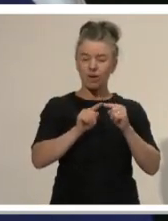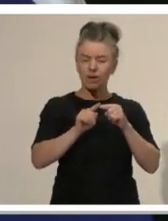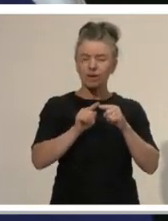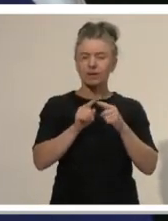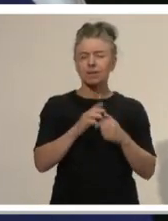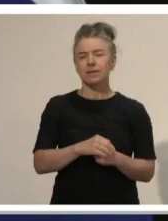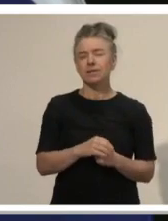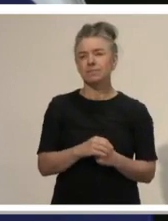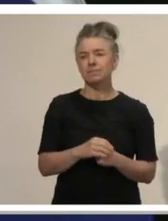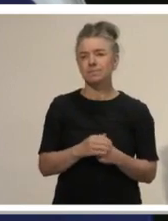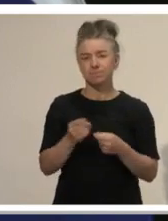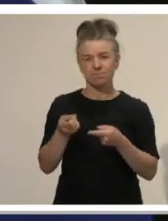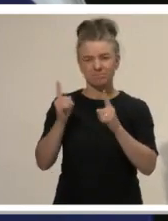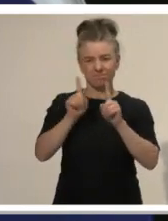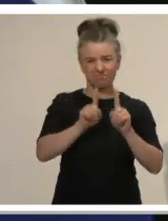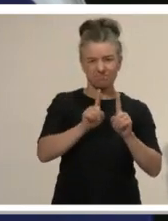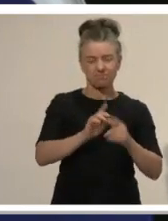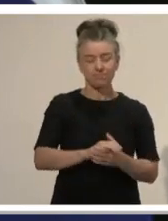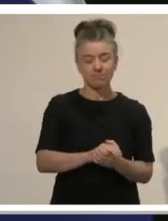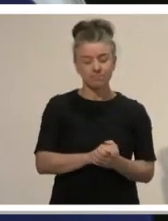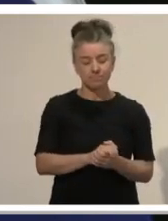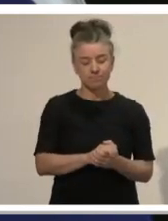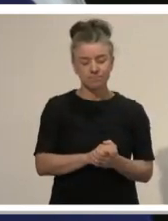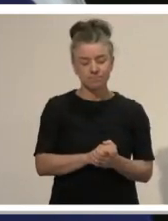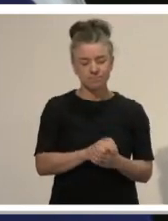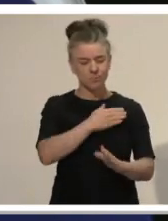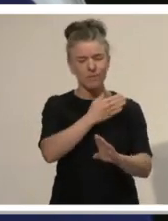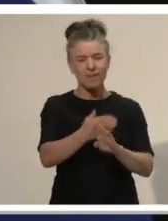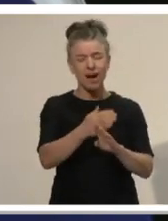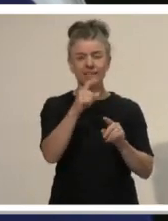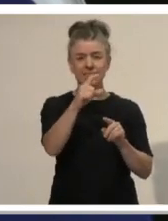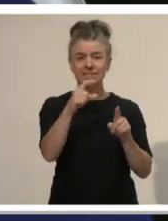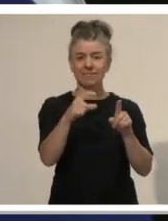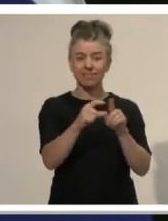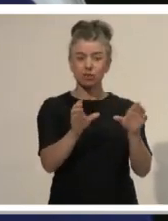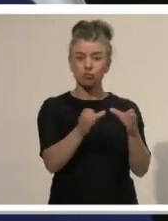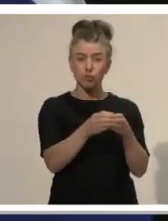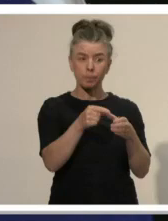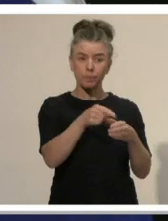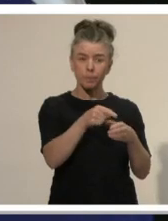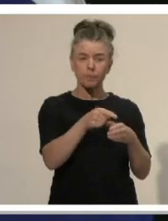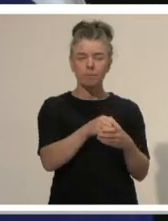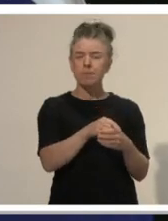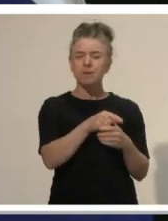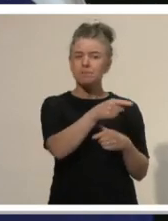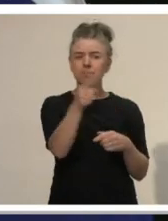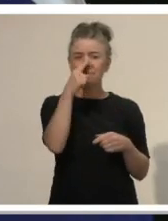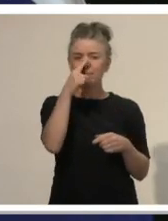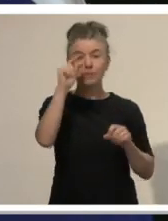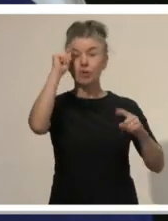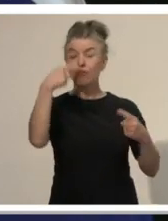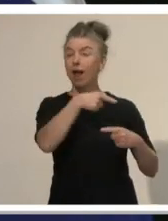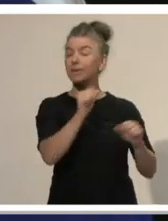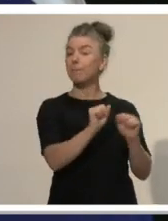Andy Costa for a briefing. The work that's been done by our civil defence group may be going unnoticed to the vast majority